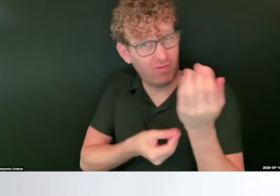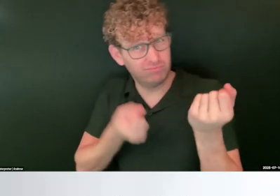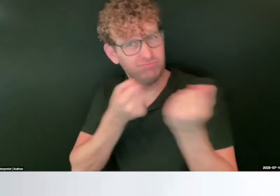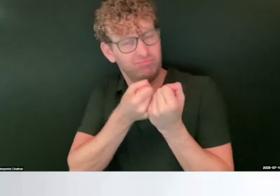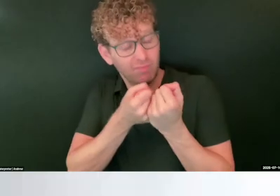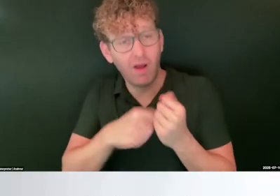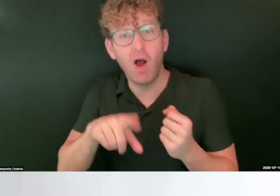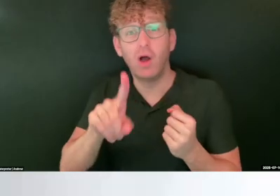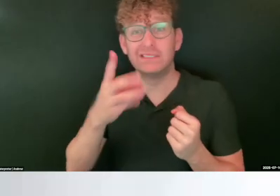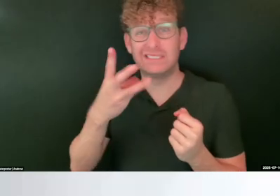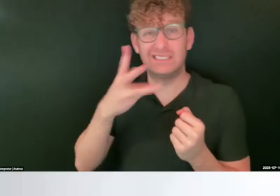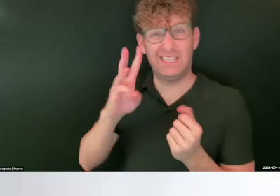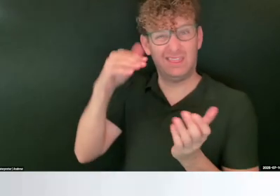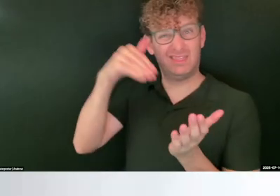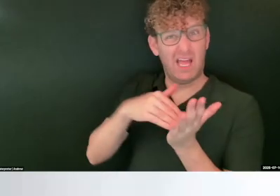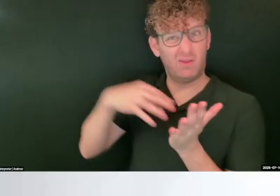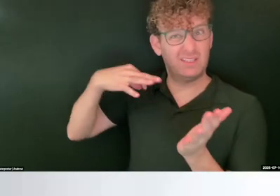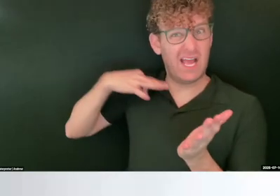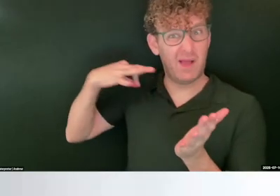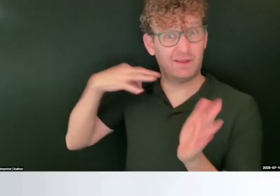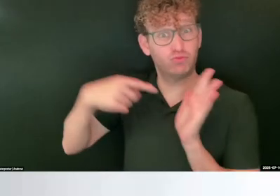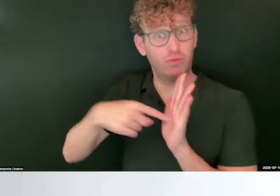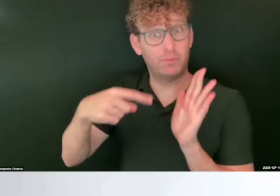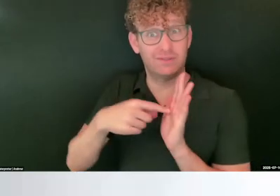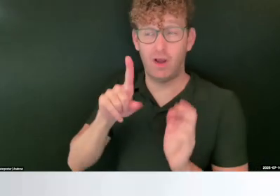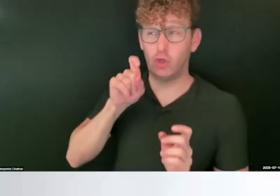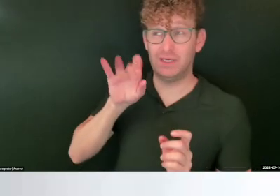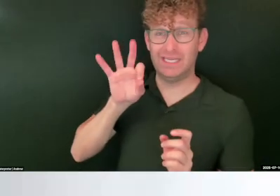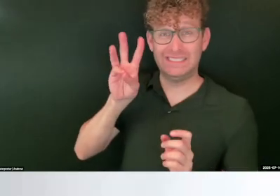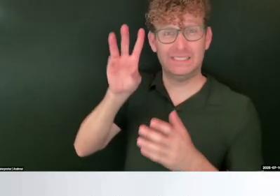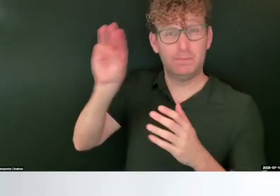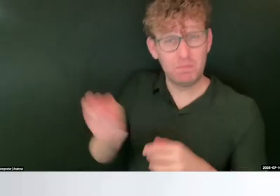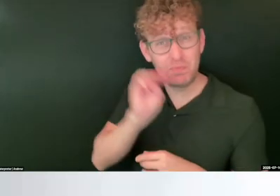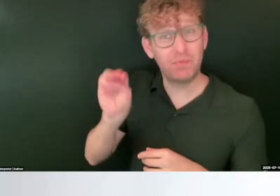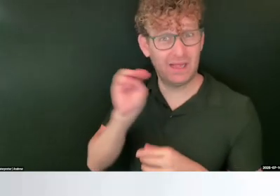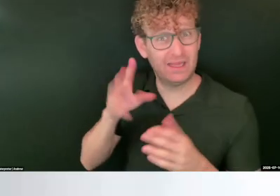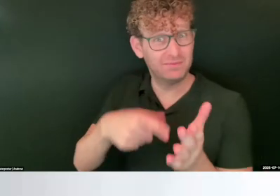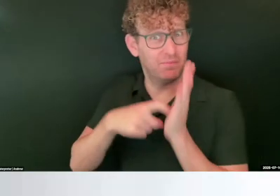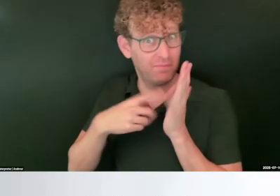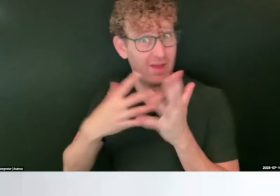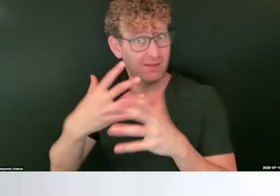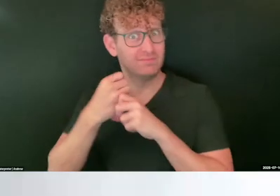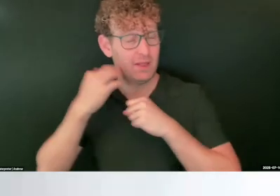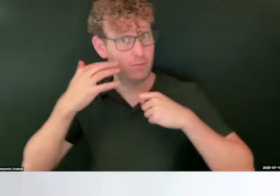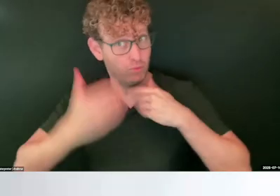over $196 million in demand have been received and are in progress of redeeming